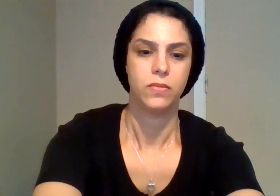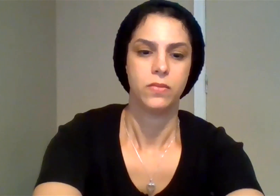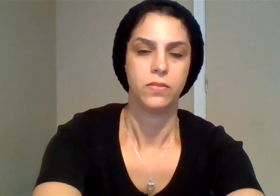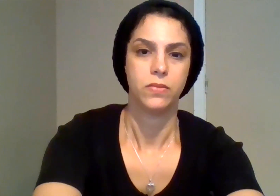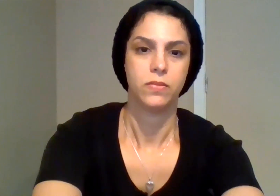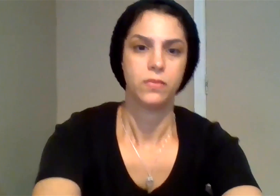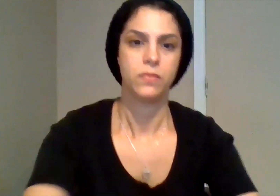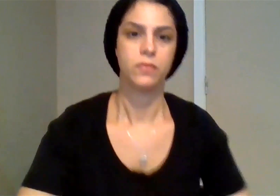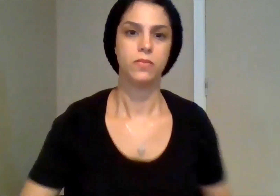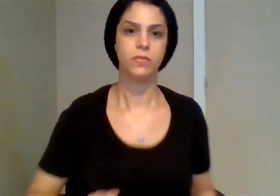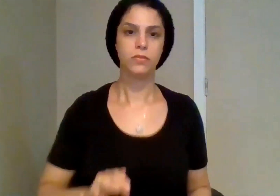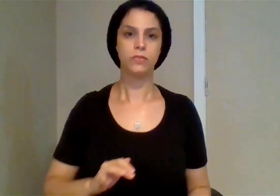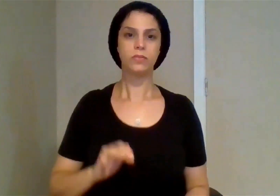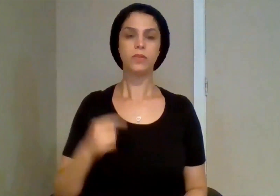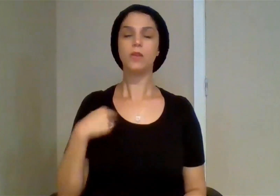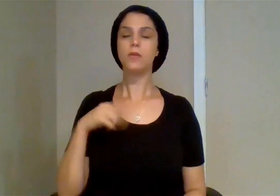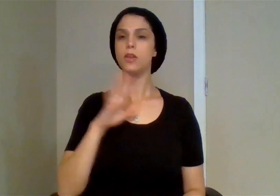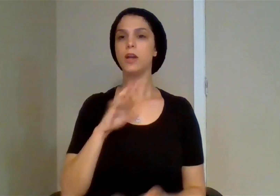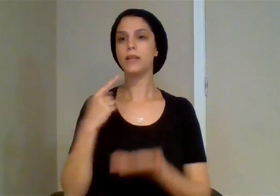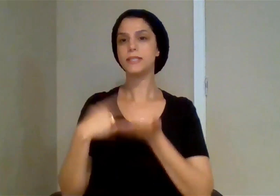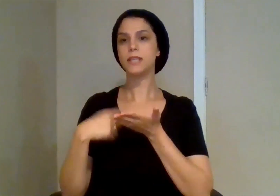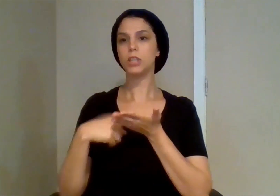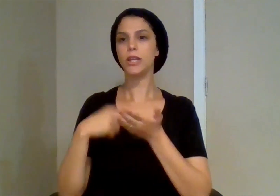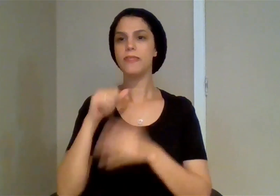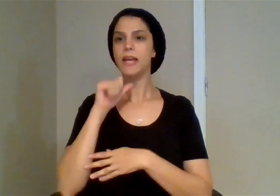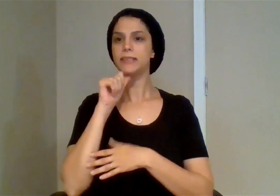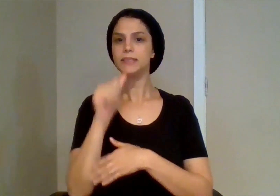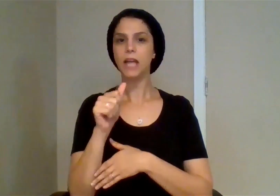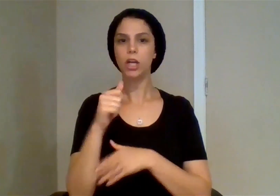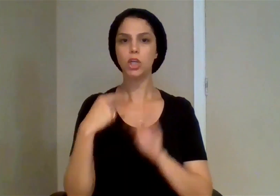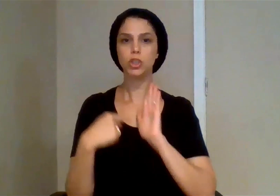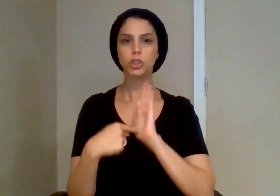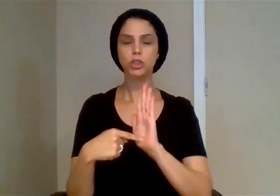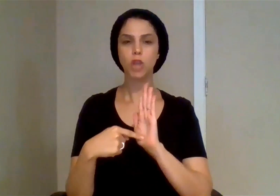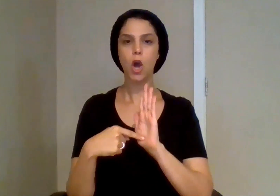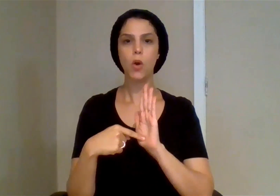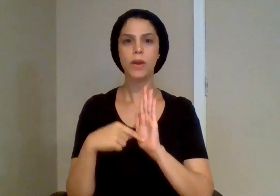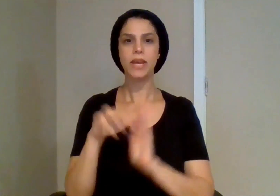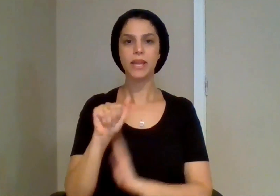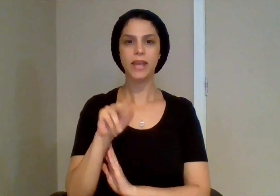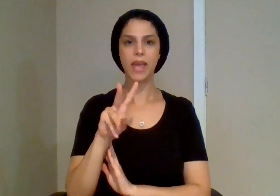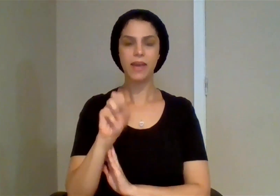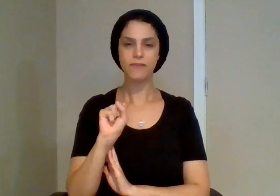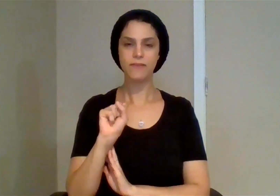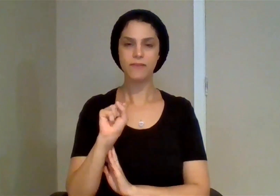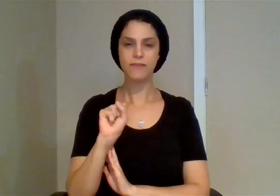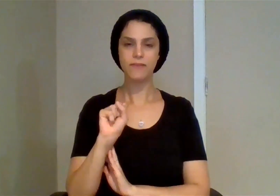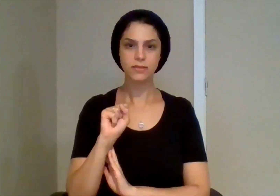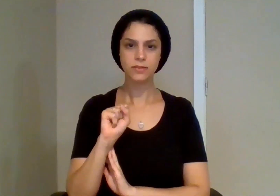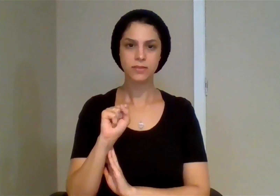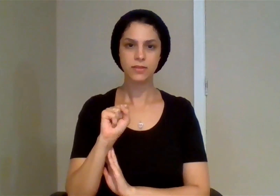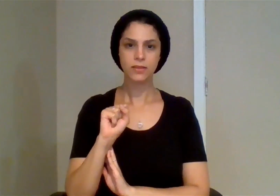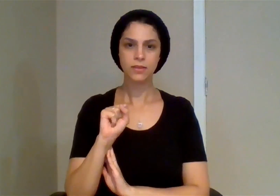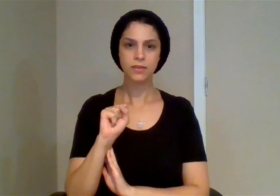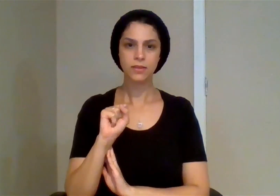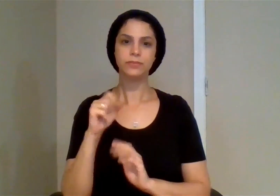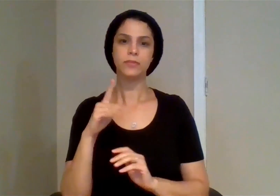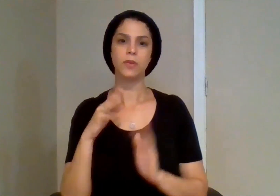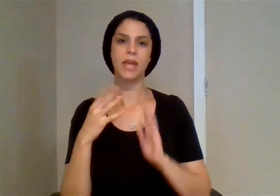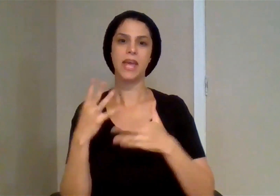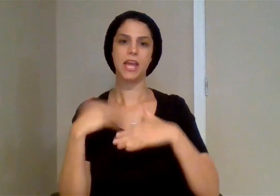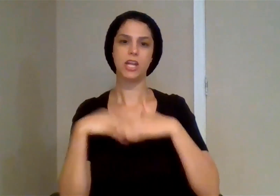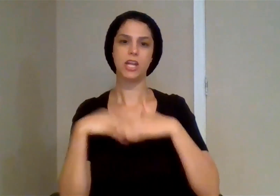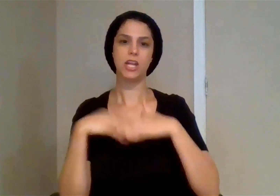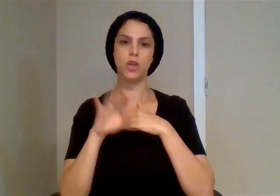I'm grading a discussion, that's not going to show through in Canvas. So the teacher's going to enter that in